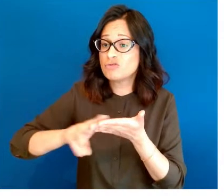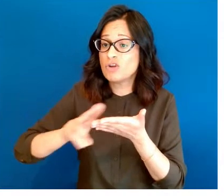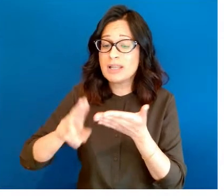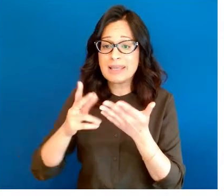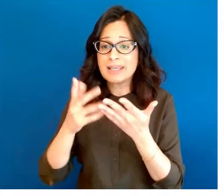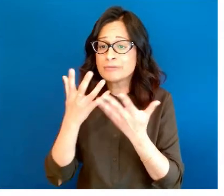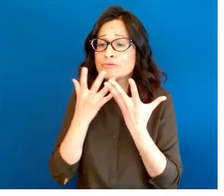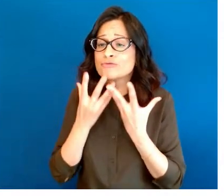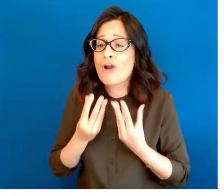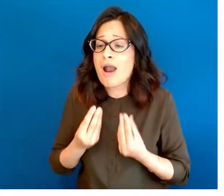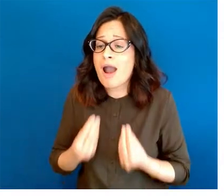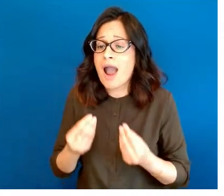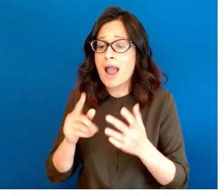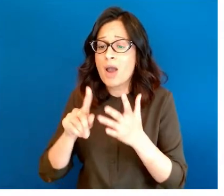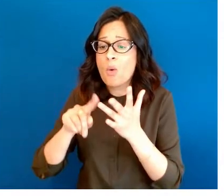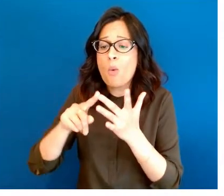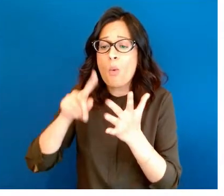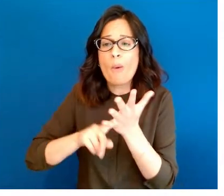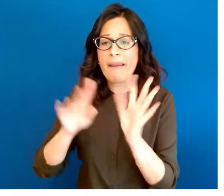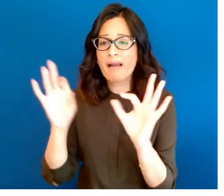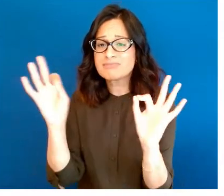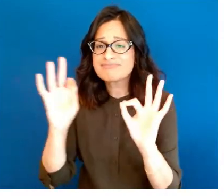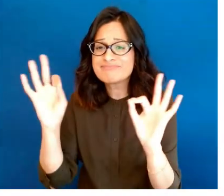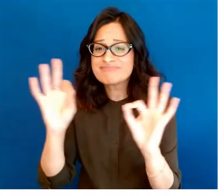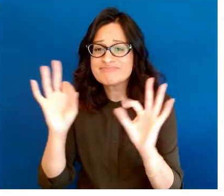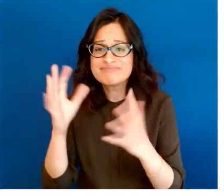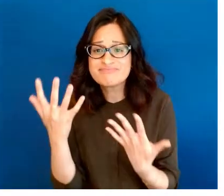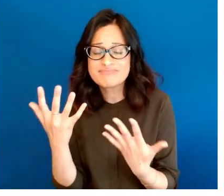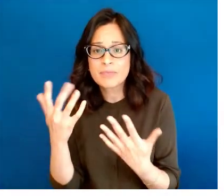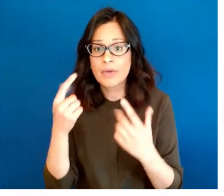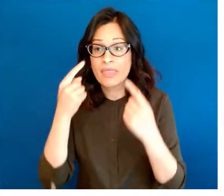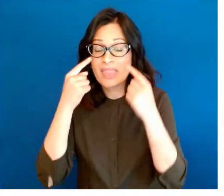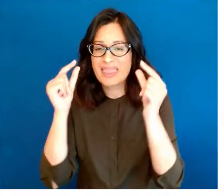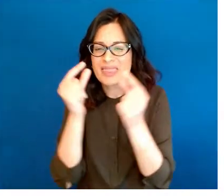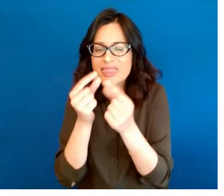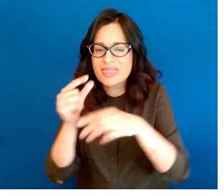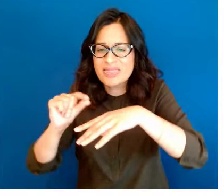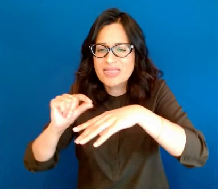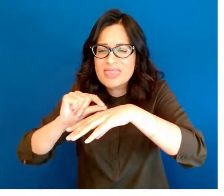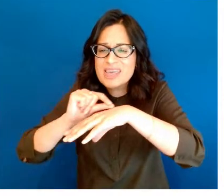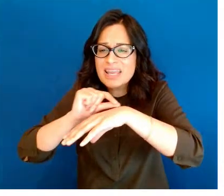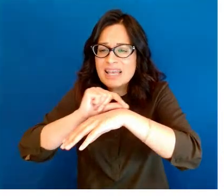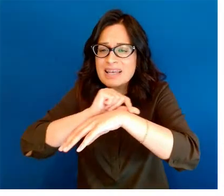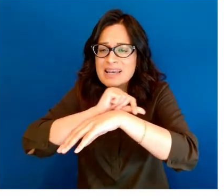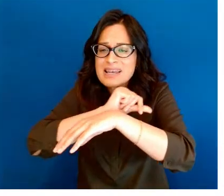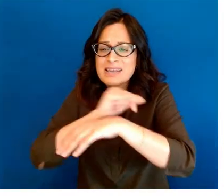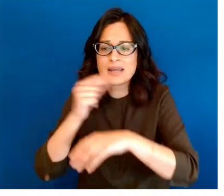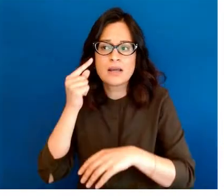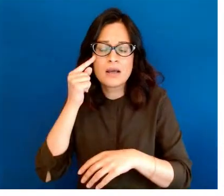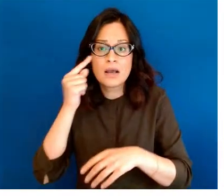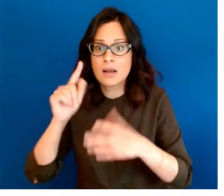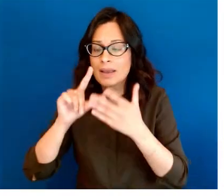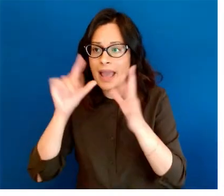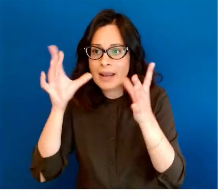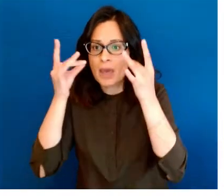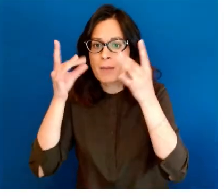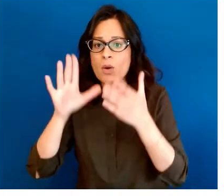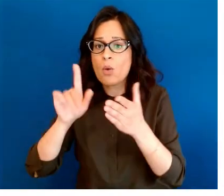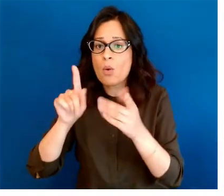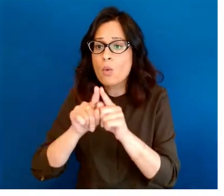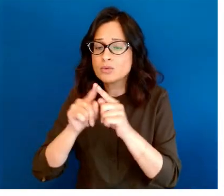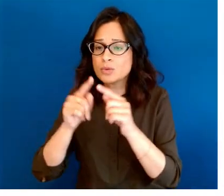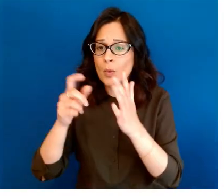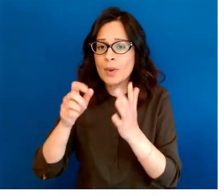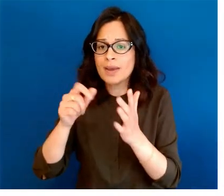glands. It has thinner skin, and therefore it is also susceptible to penetration of irritants.